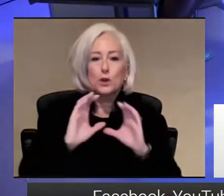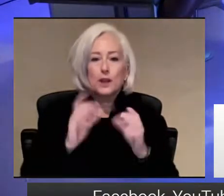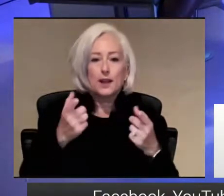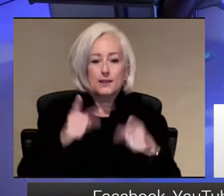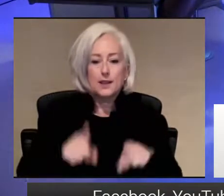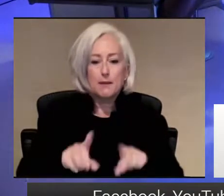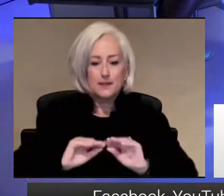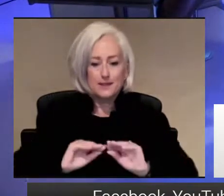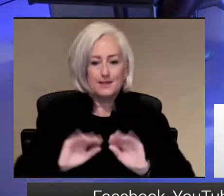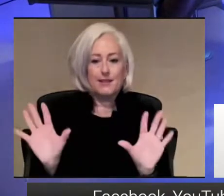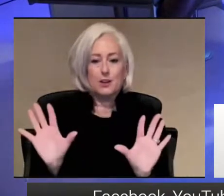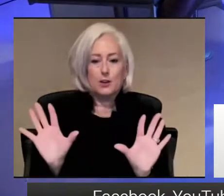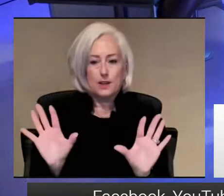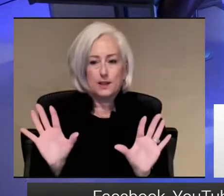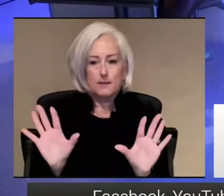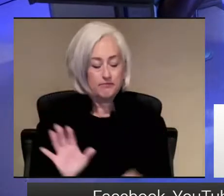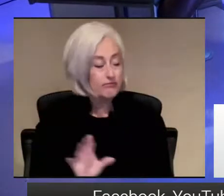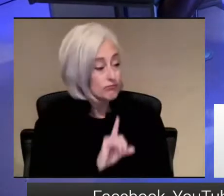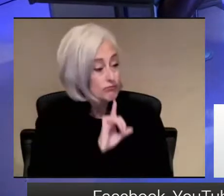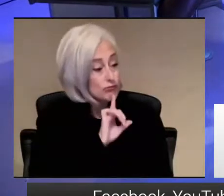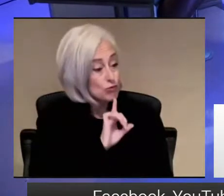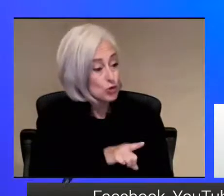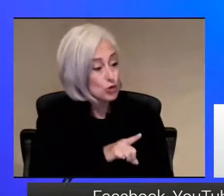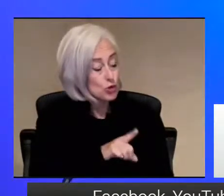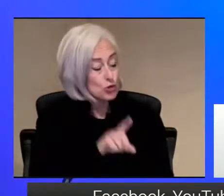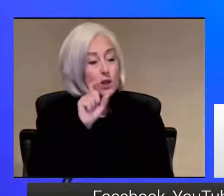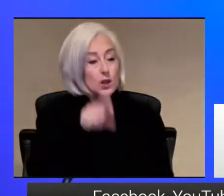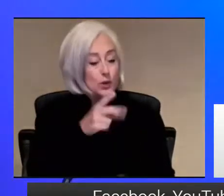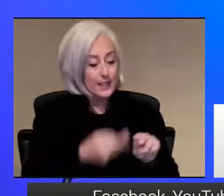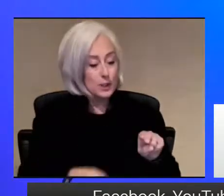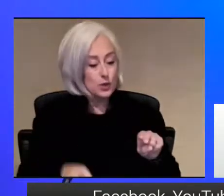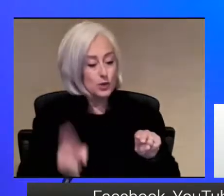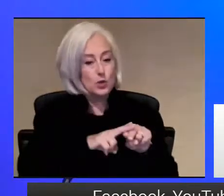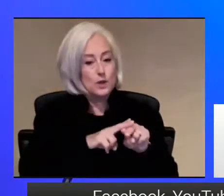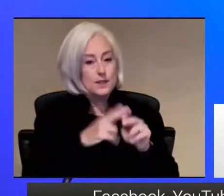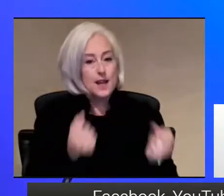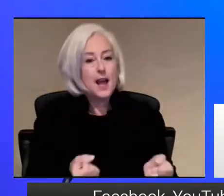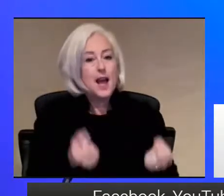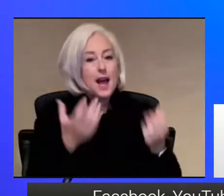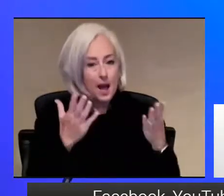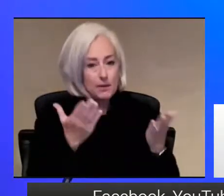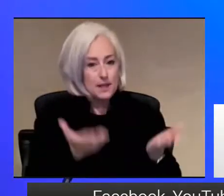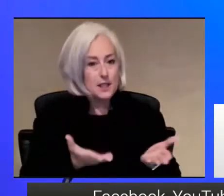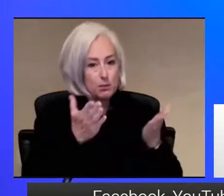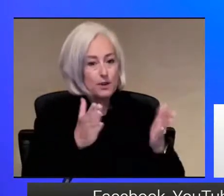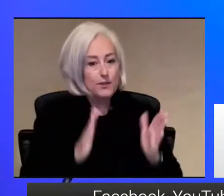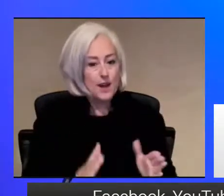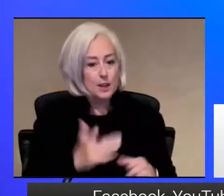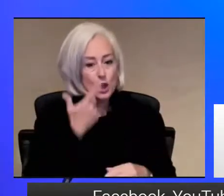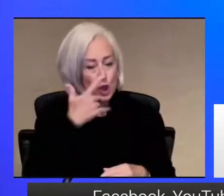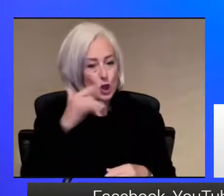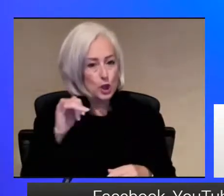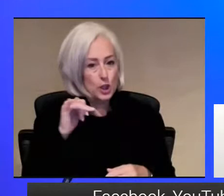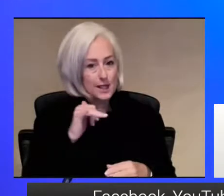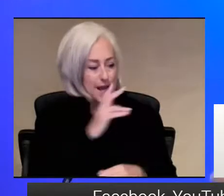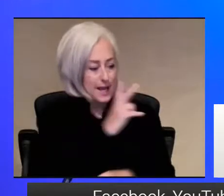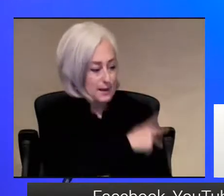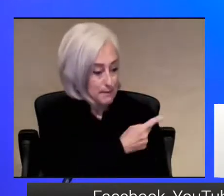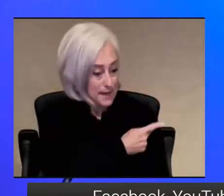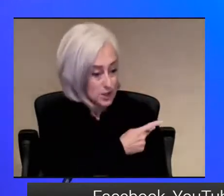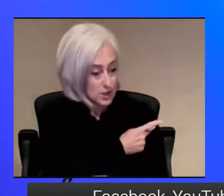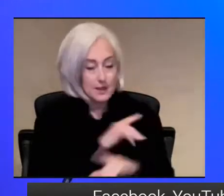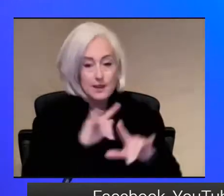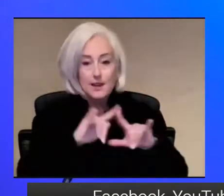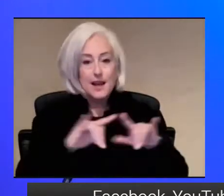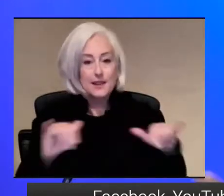I think that's true. I think we definitely need to increase the number of providers that look like the patients, but we also have to take time to educate the providers that don't